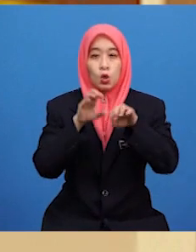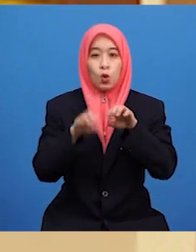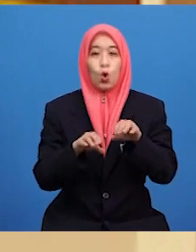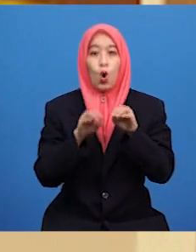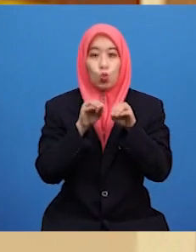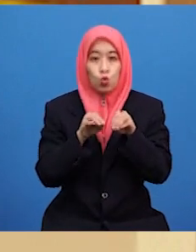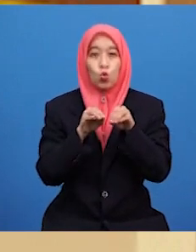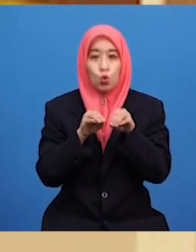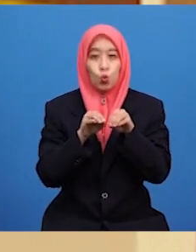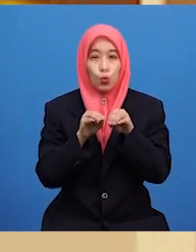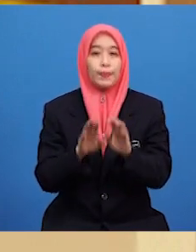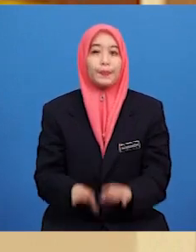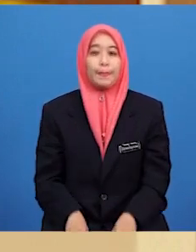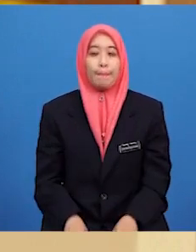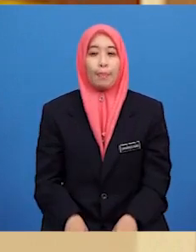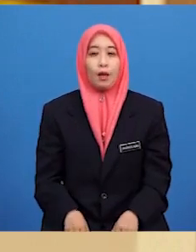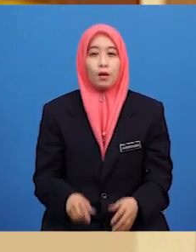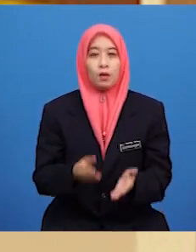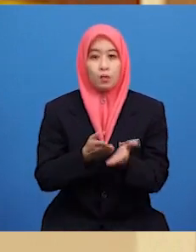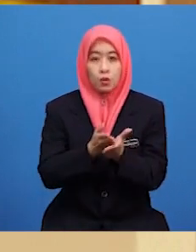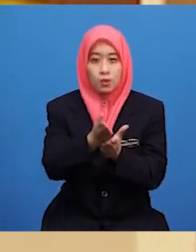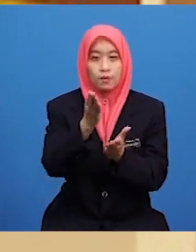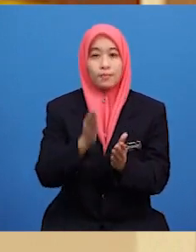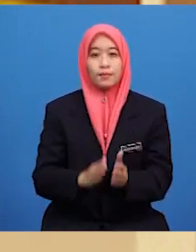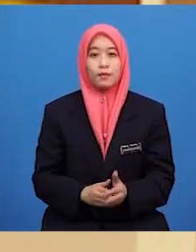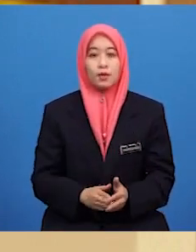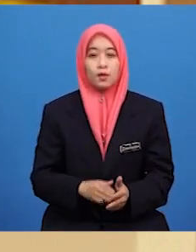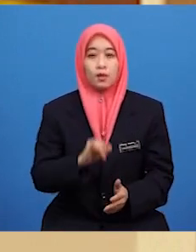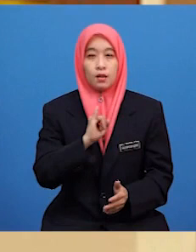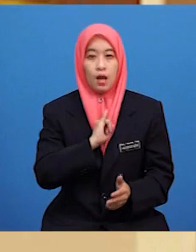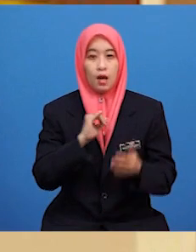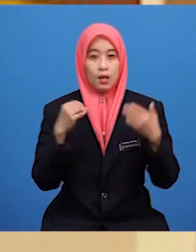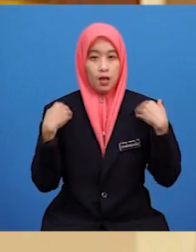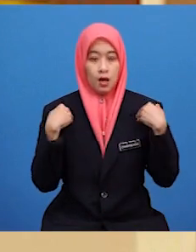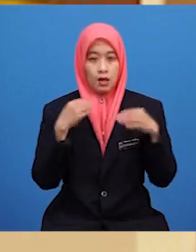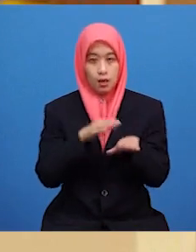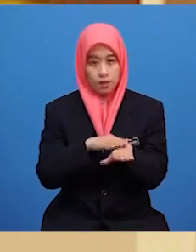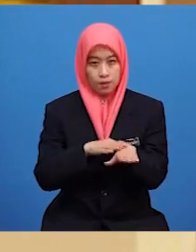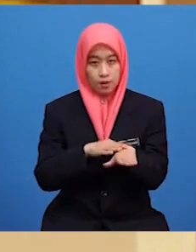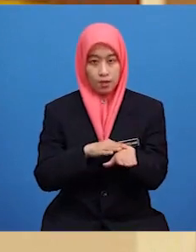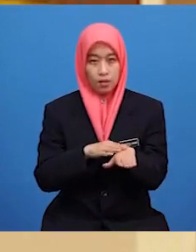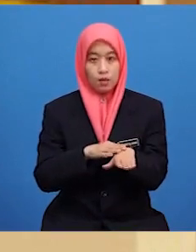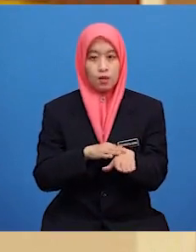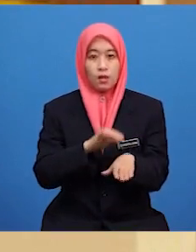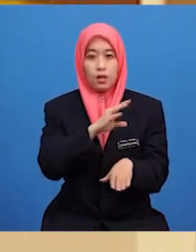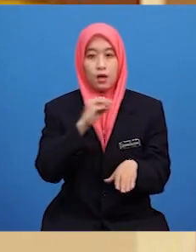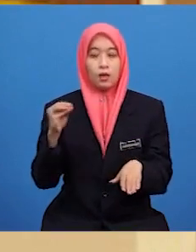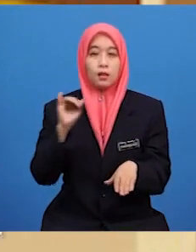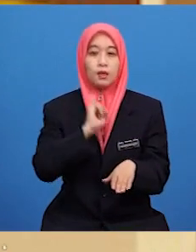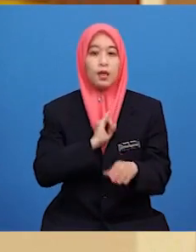woofs. Now, going on to the next stanza. I have pets and I love